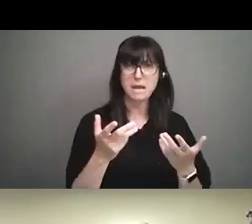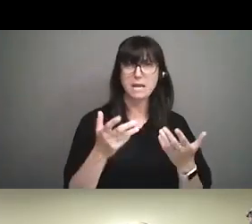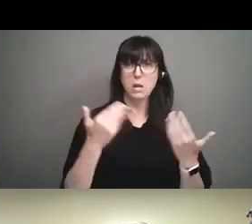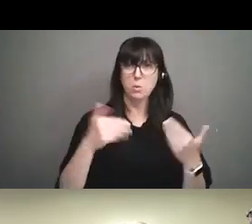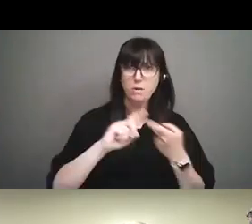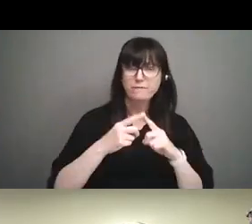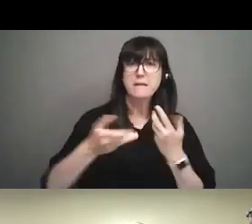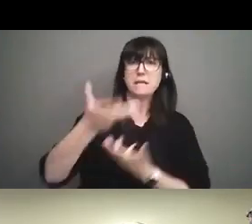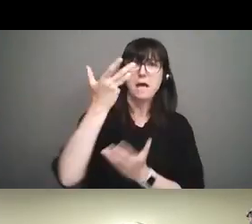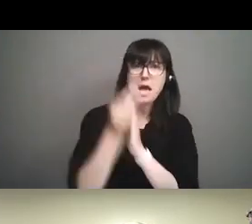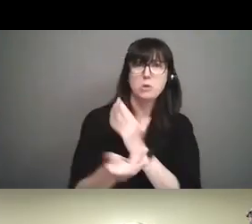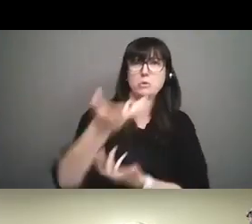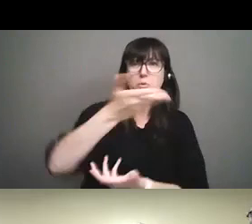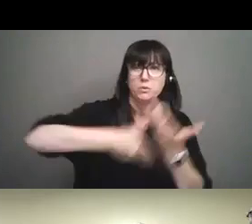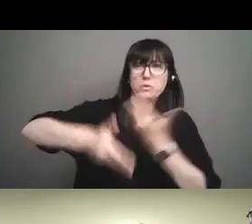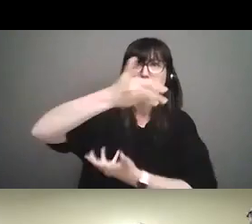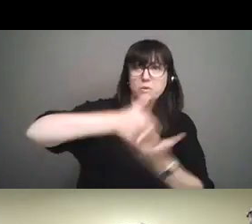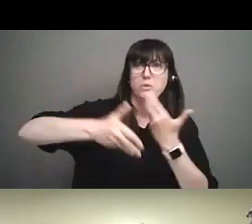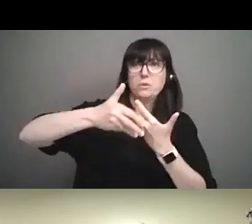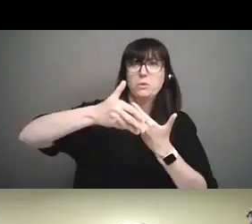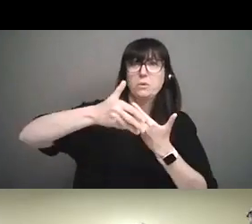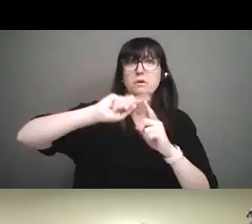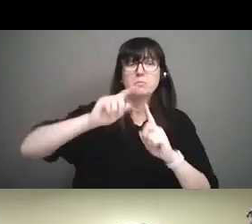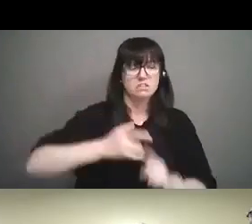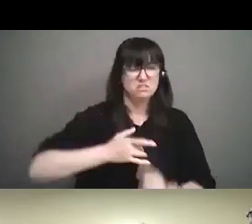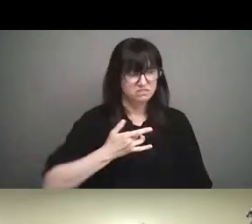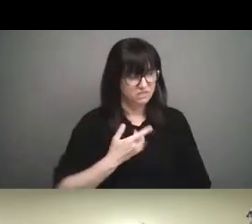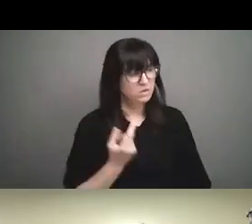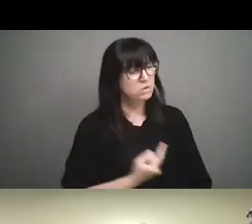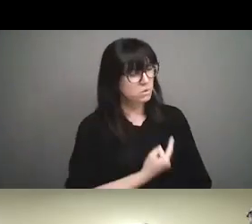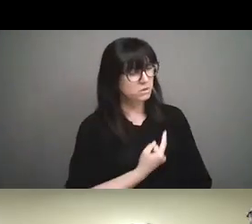and still perceive themselves as lonely.